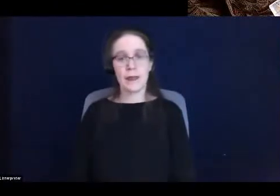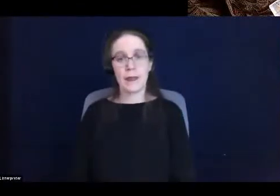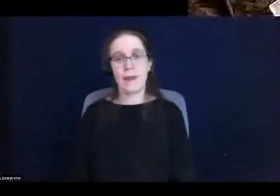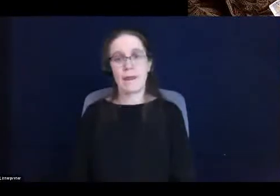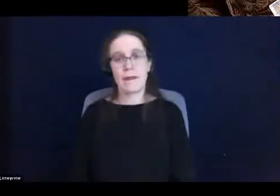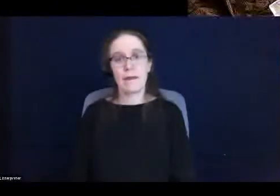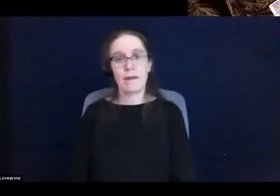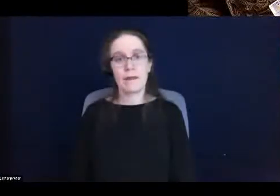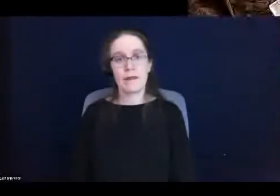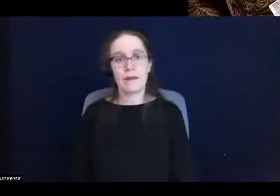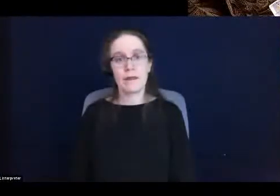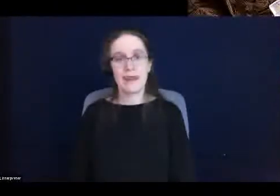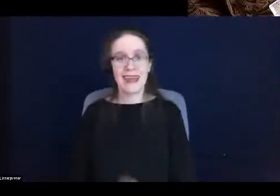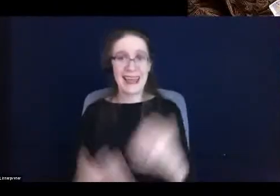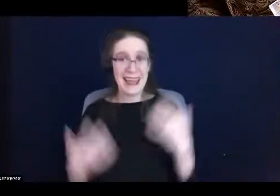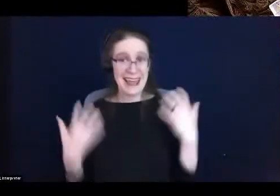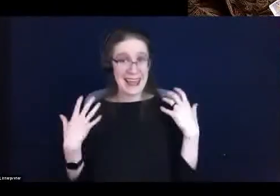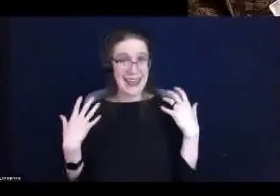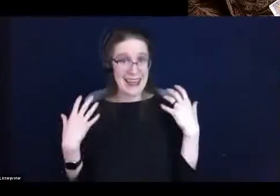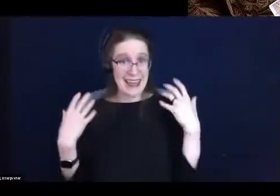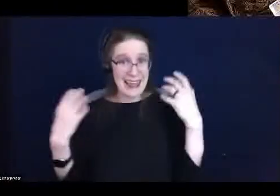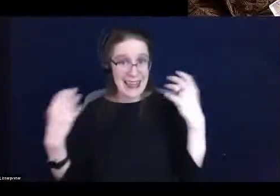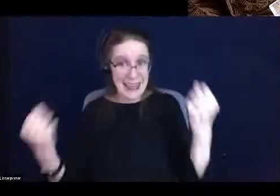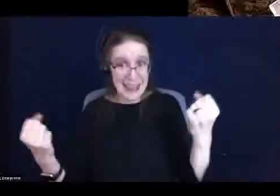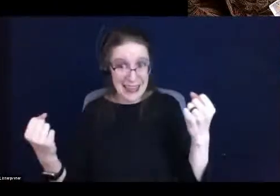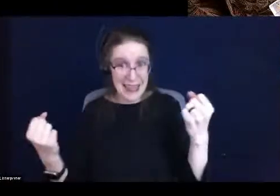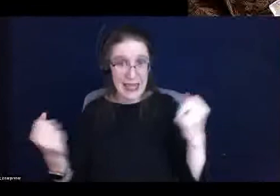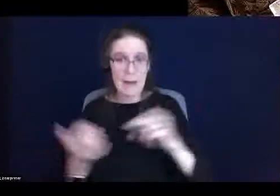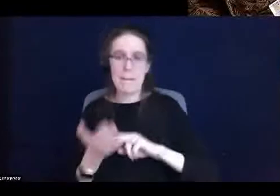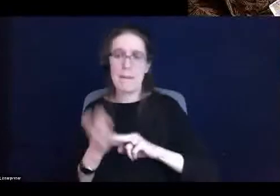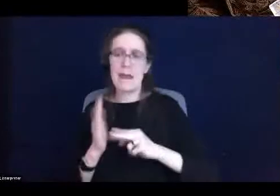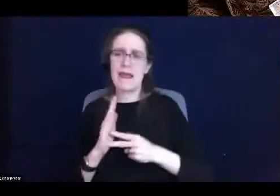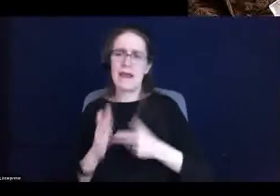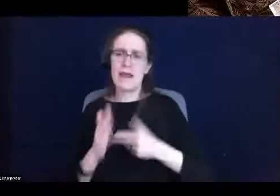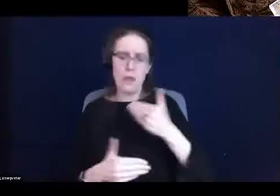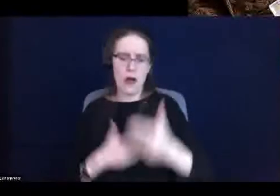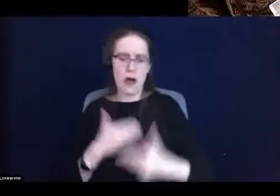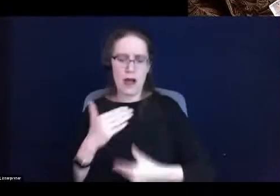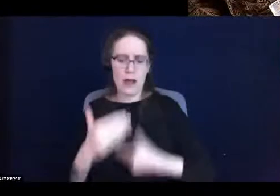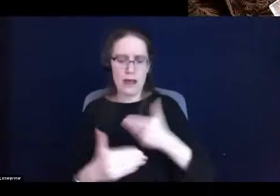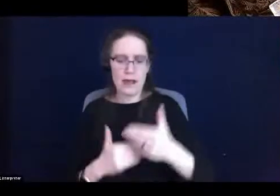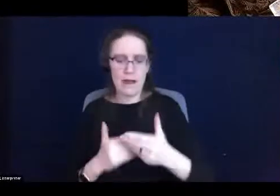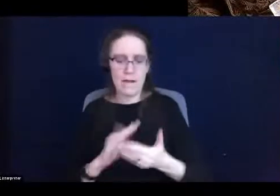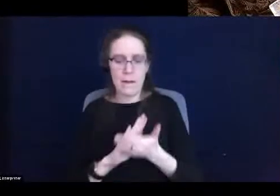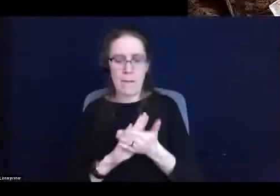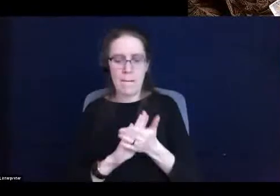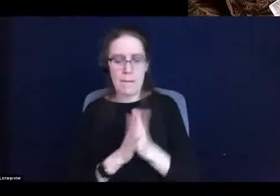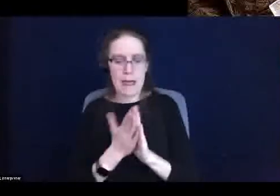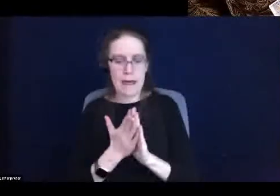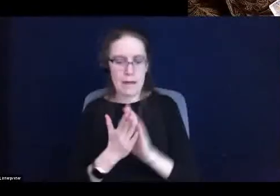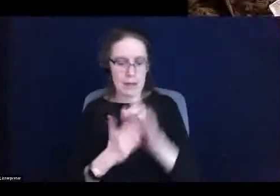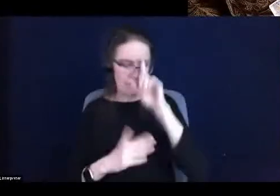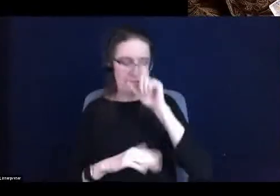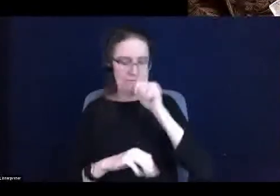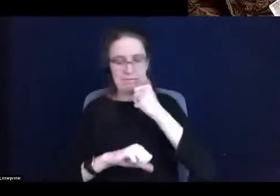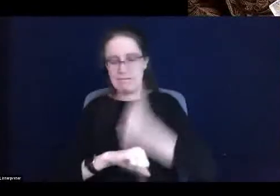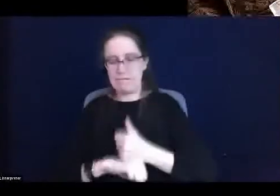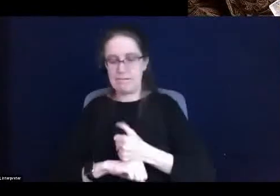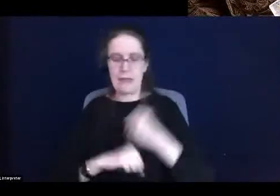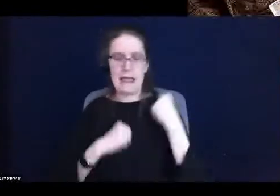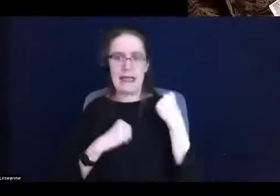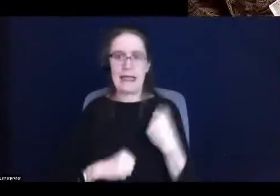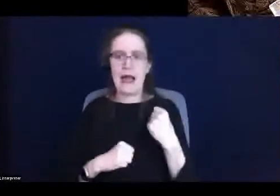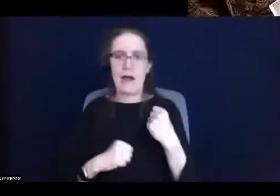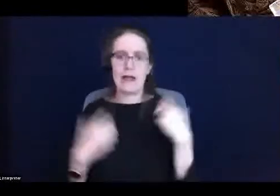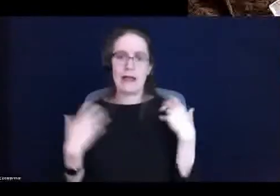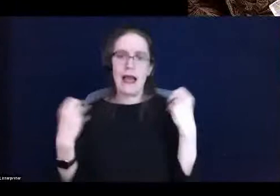We define healing as the process of making or becoming sound or healthy again. Just like everyone's sexual violence